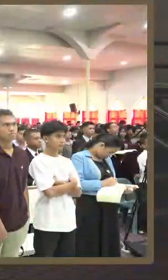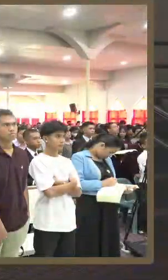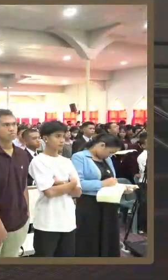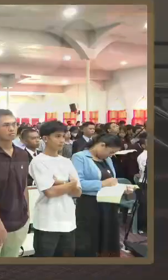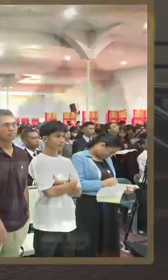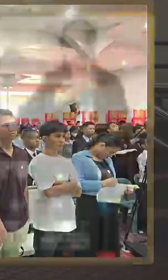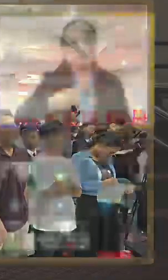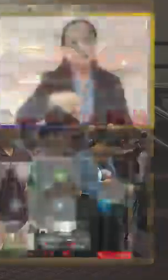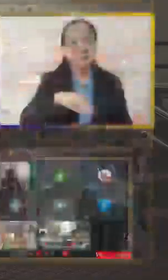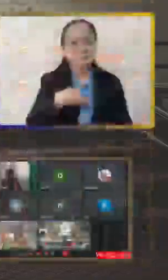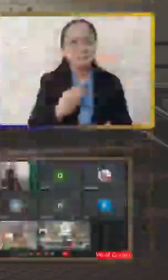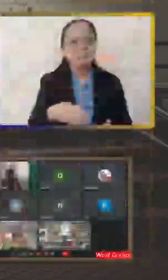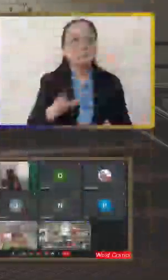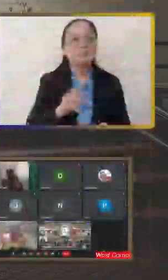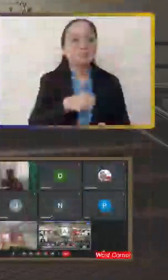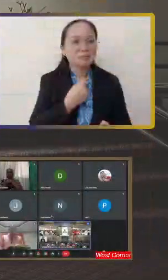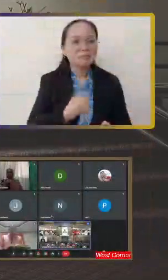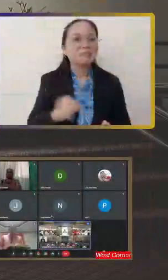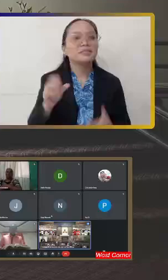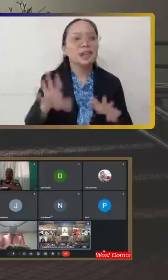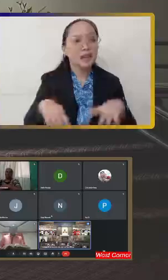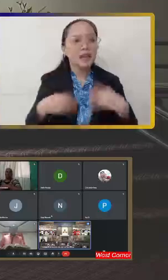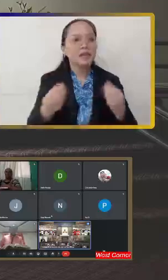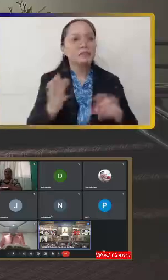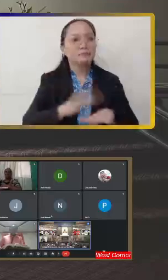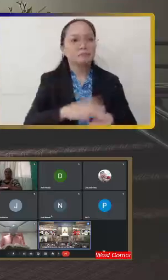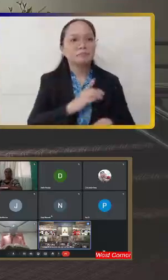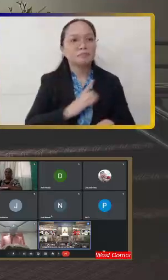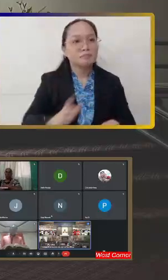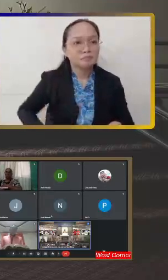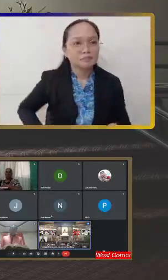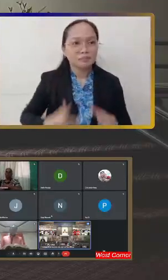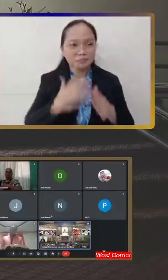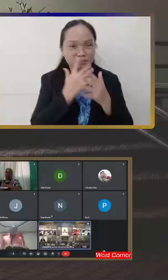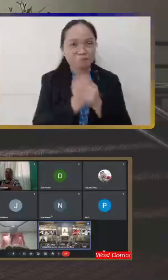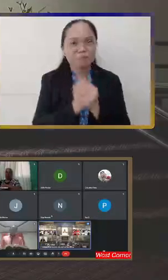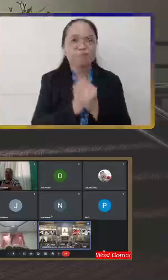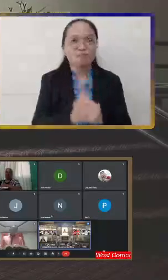kapatid. Give unto the Lord, worship the Lord